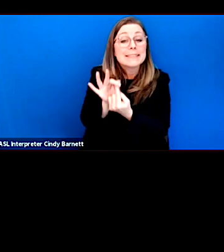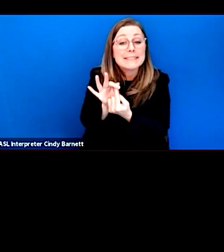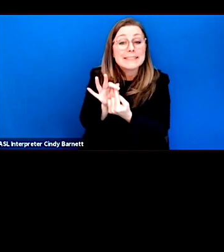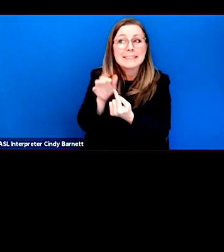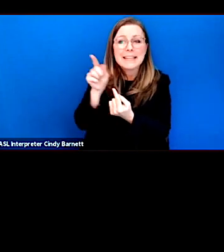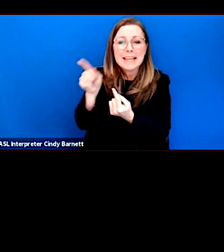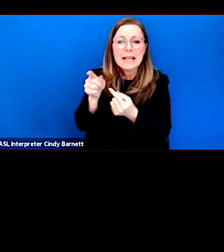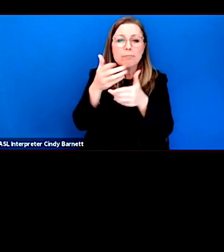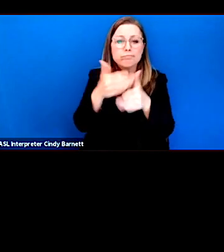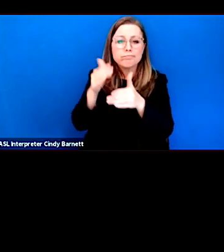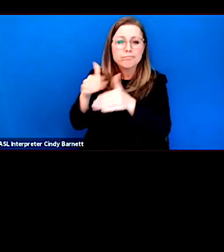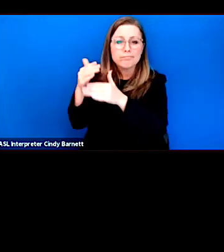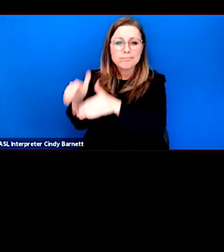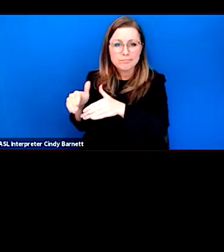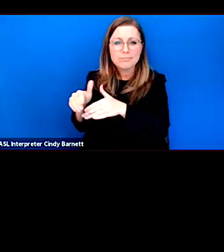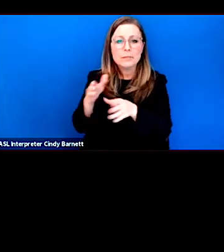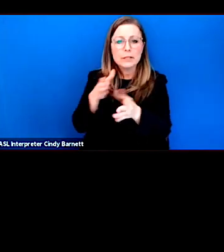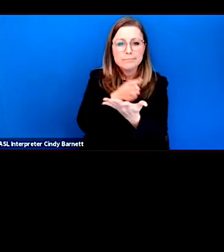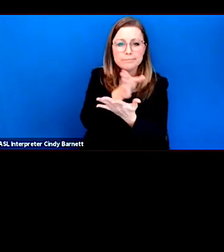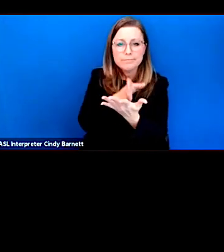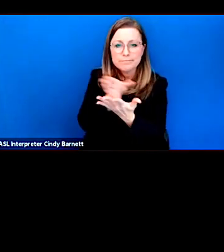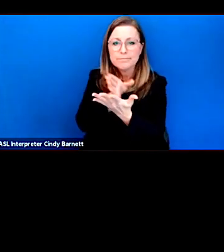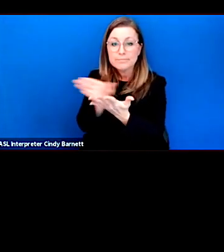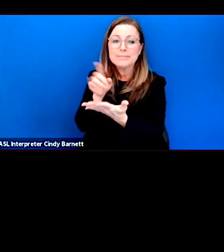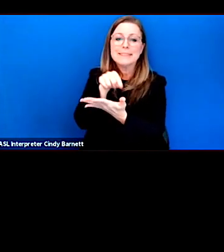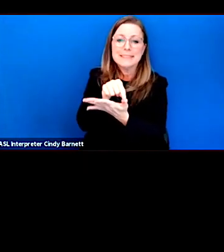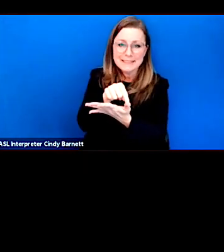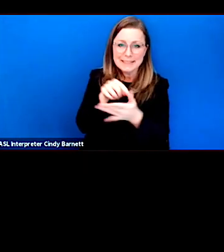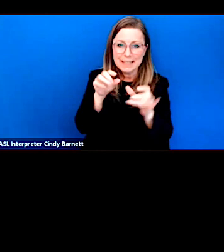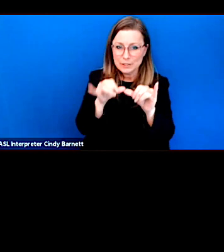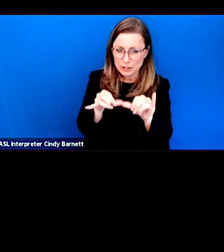by discipline, including engineering.